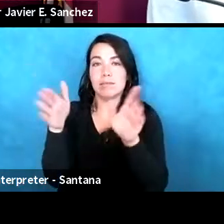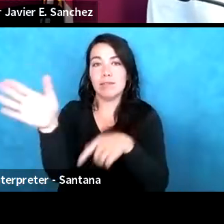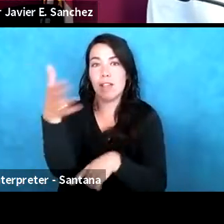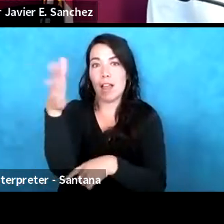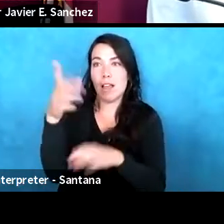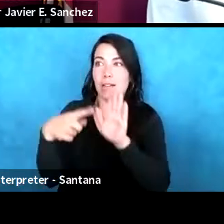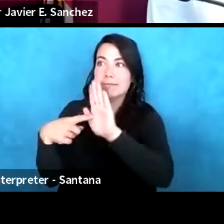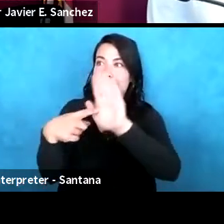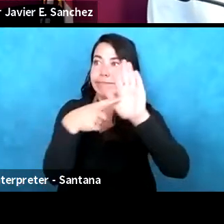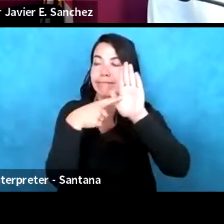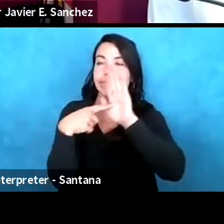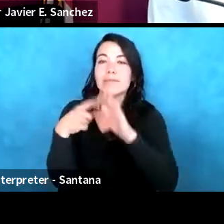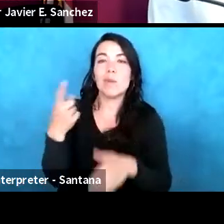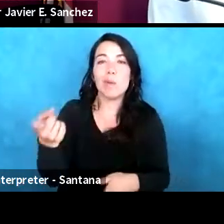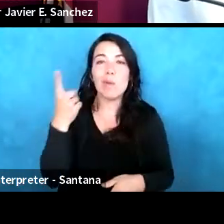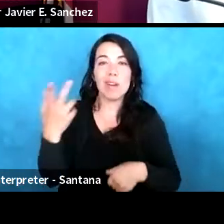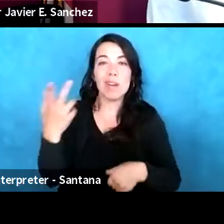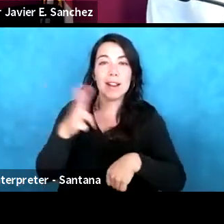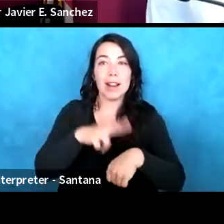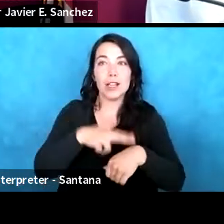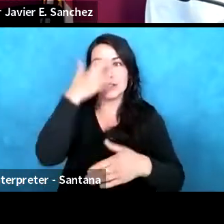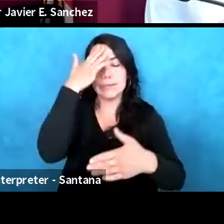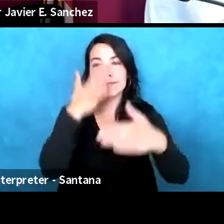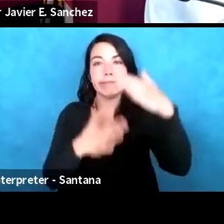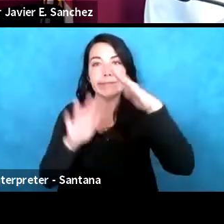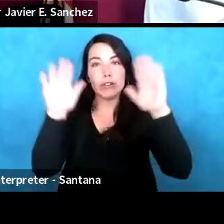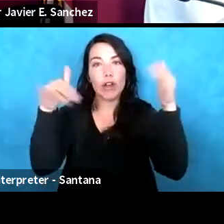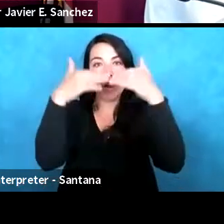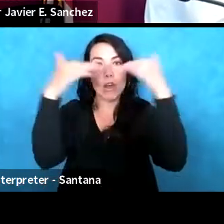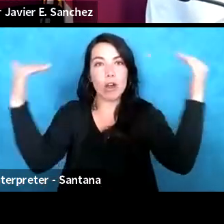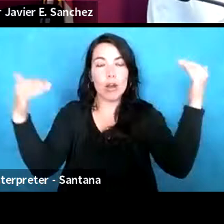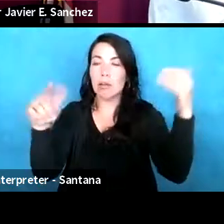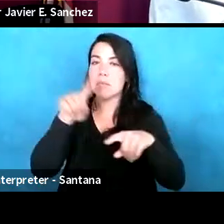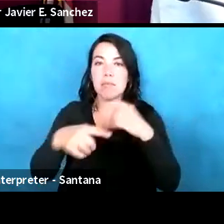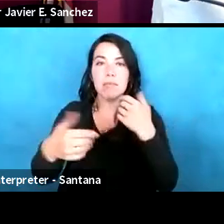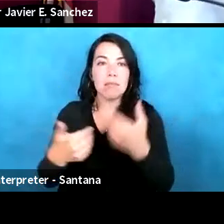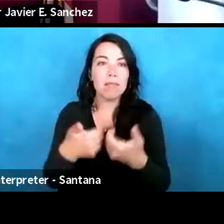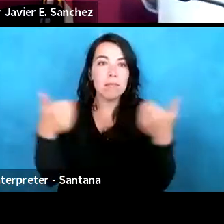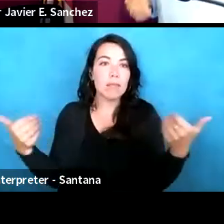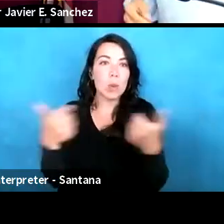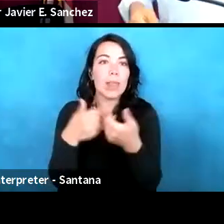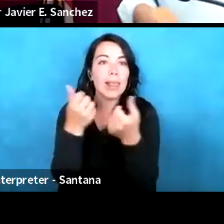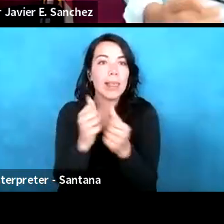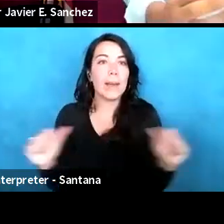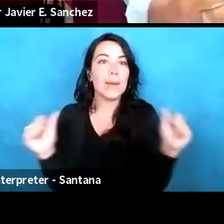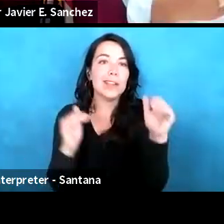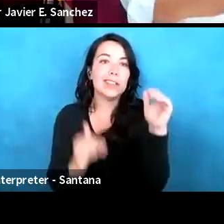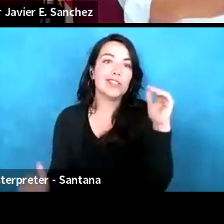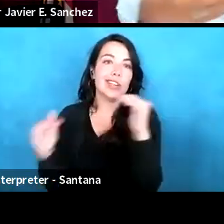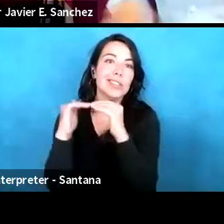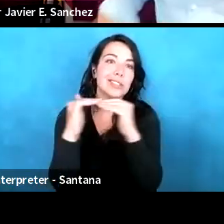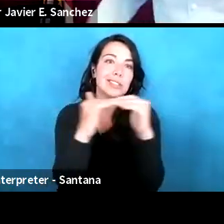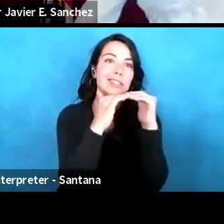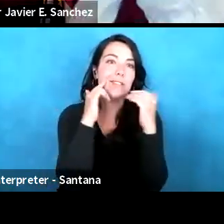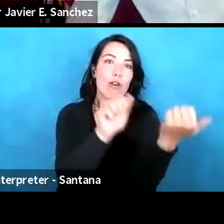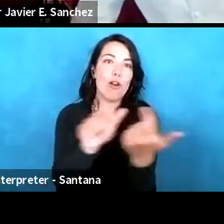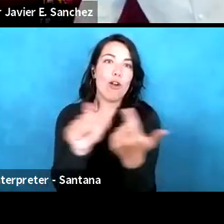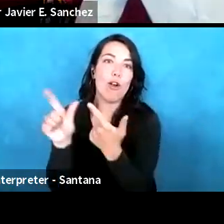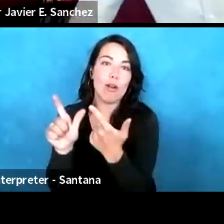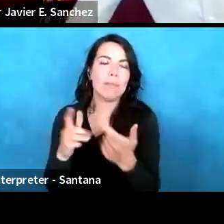nation, under God, indivisible, with liberty and justice for all. Please remain